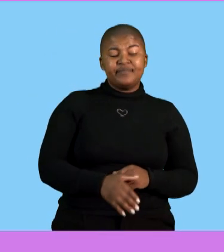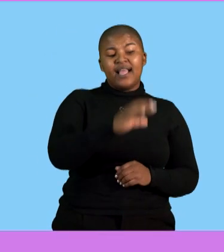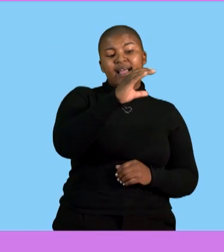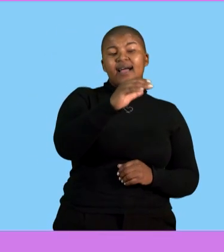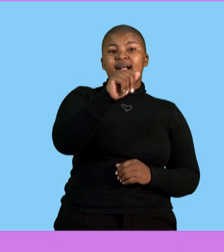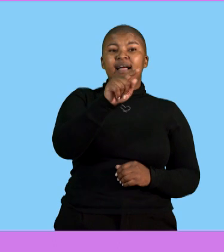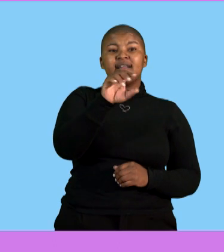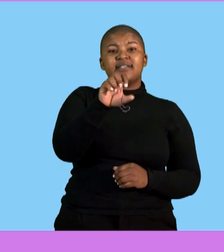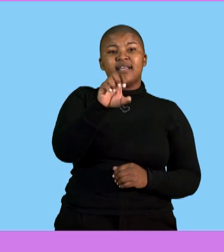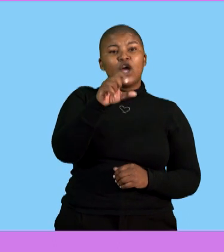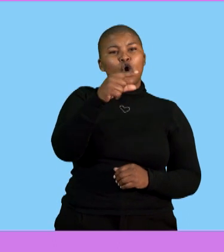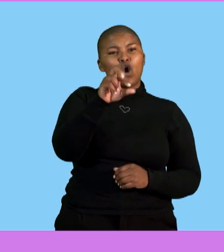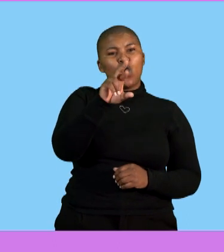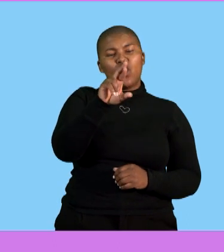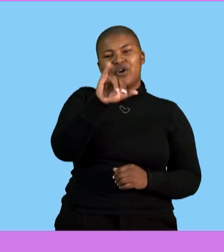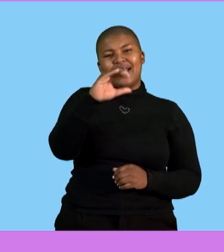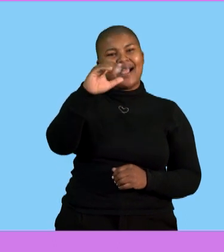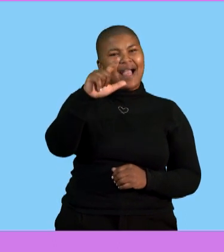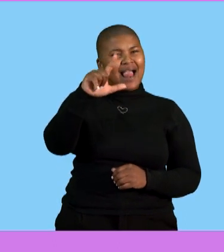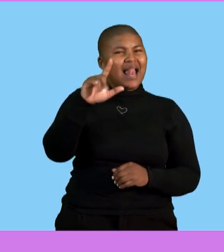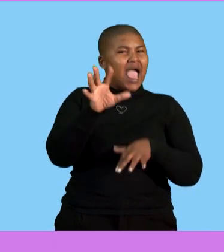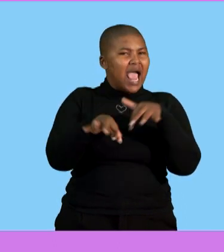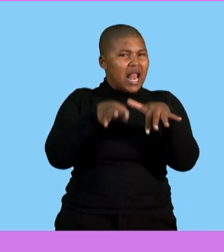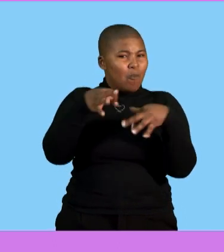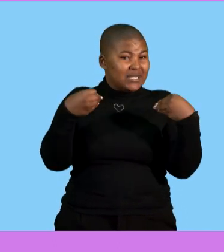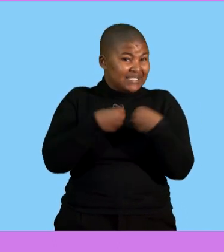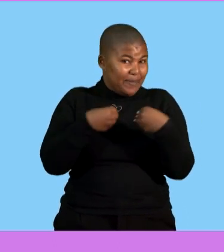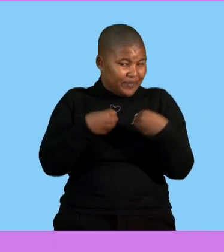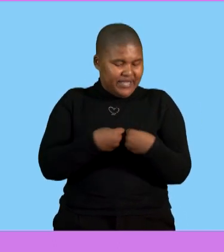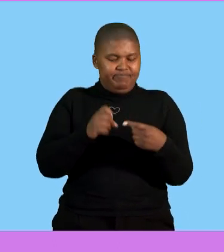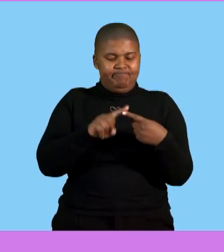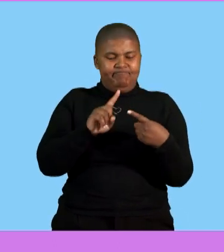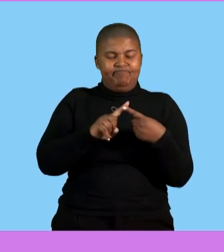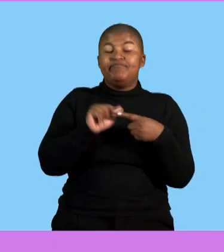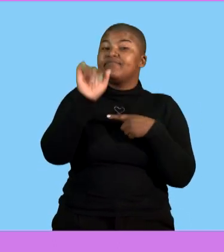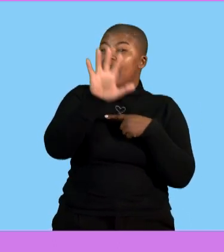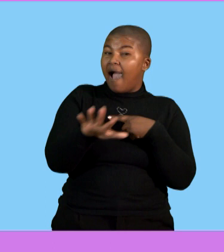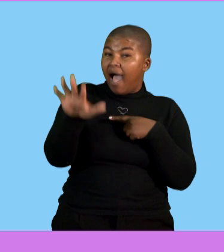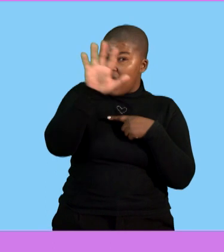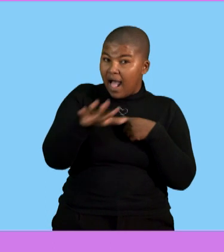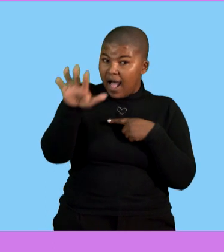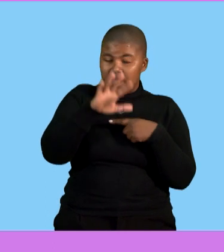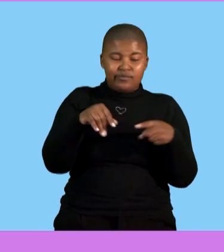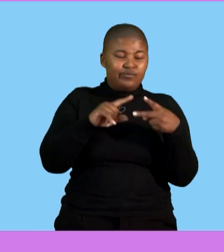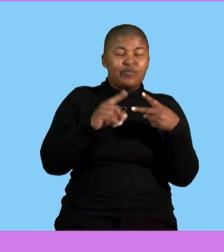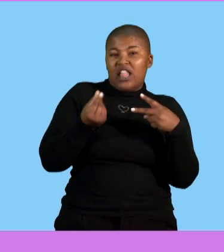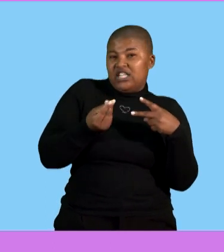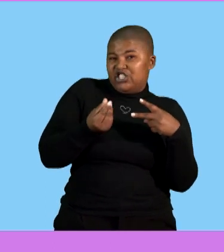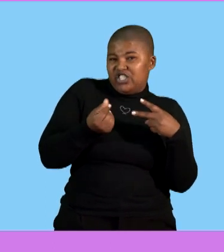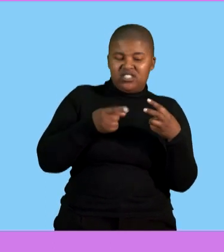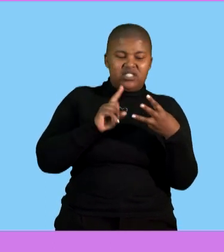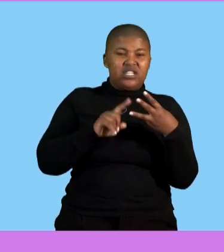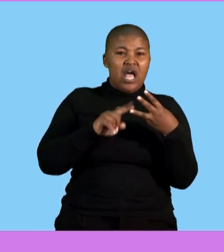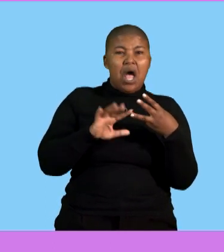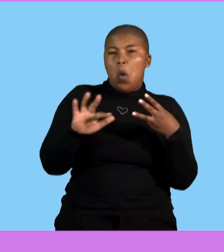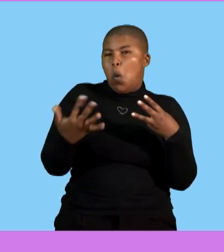is explained as it describes something. Example, it could be color, texture,